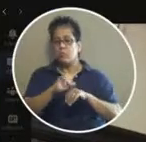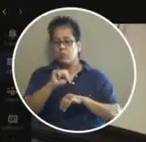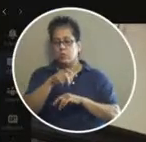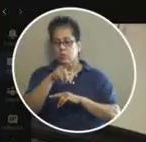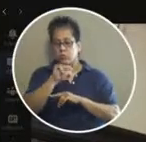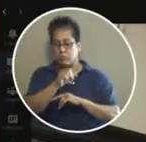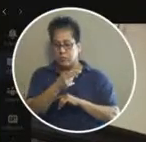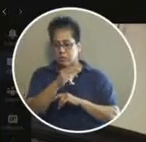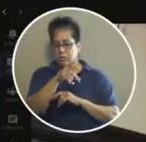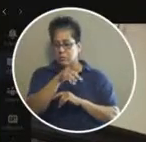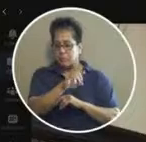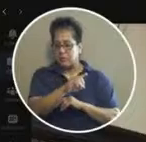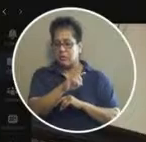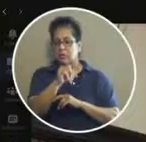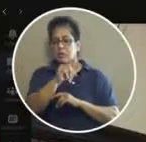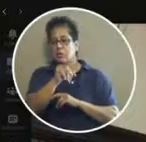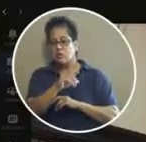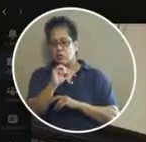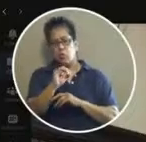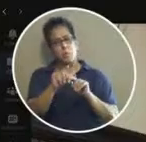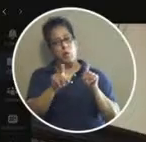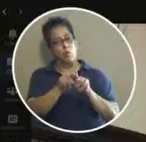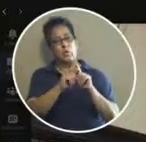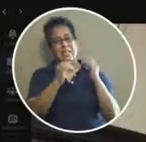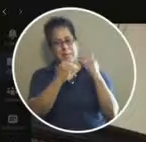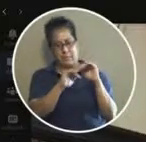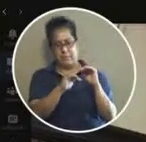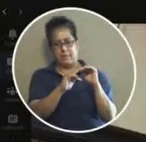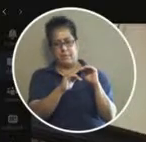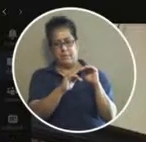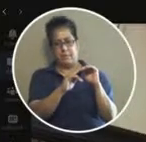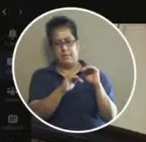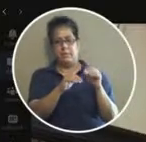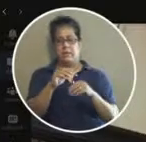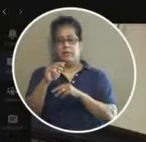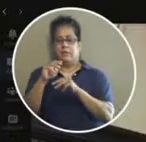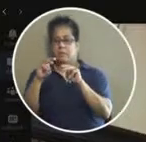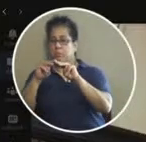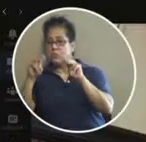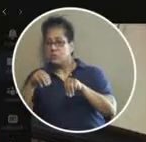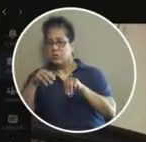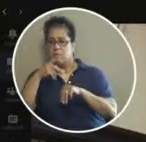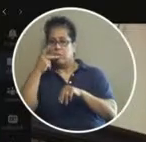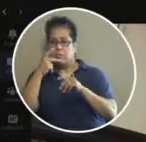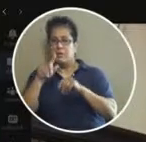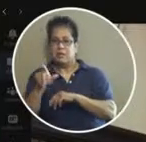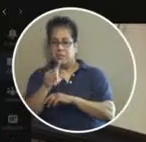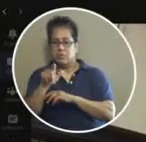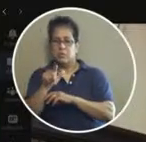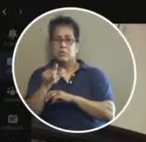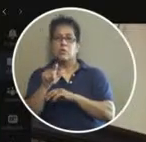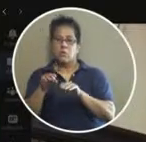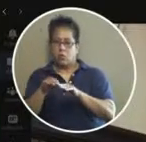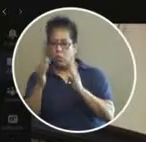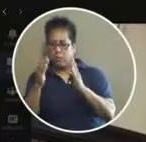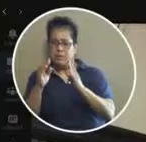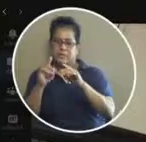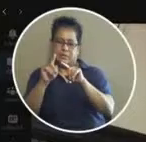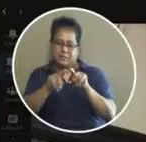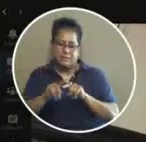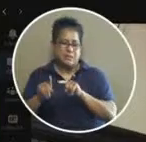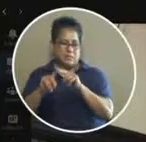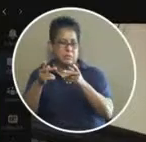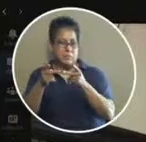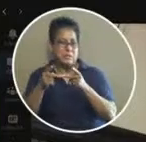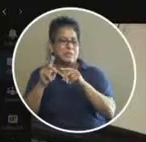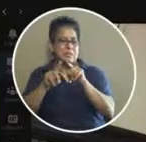zoo, and in limited capacities. Our museums and public libraries are open in different facilities